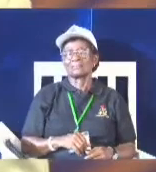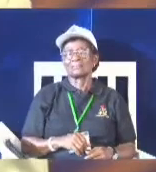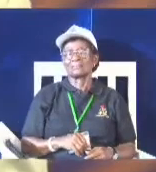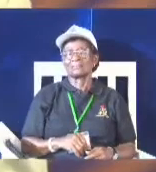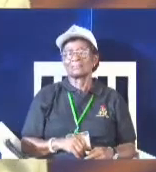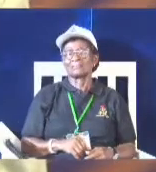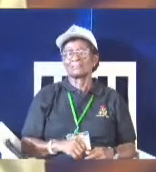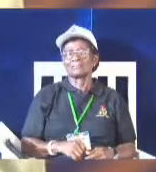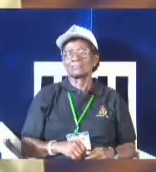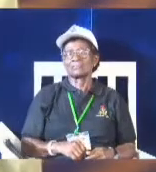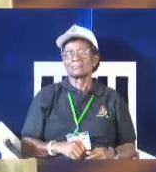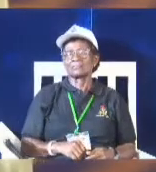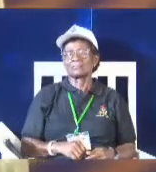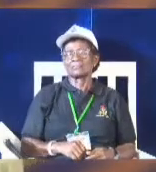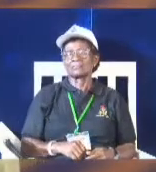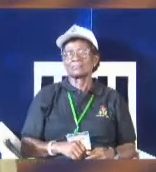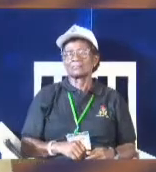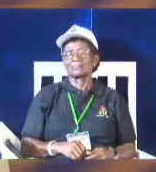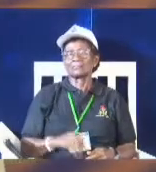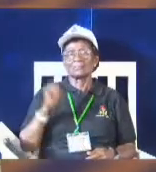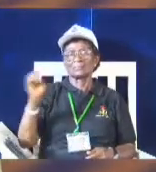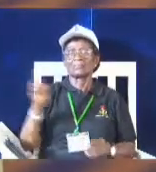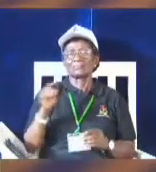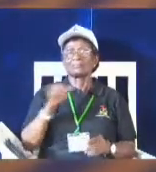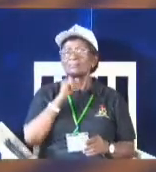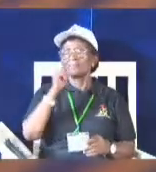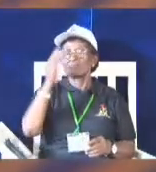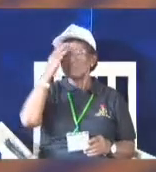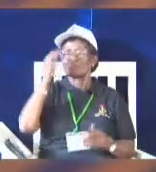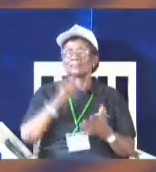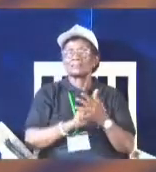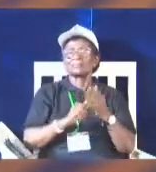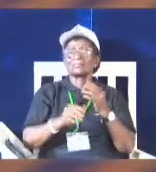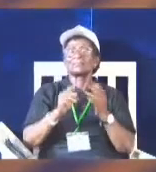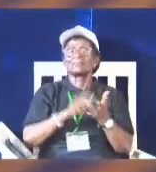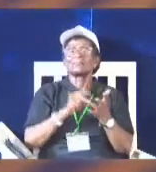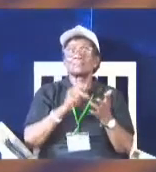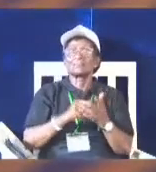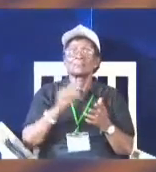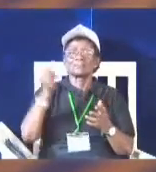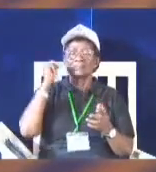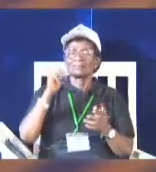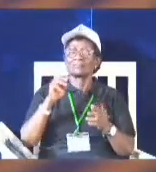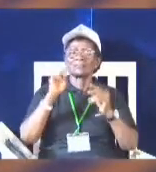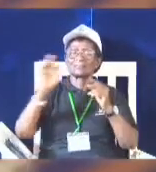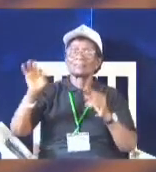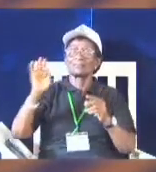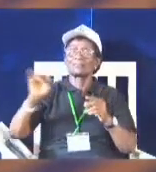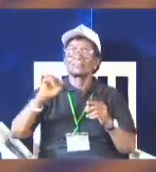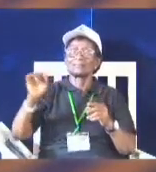And the governor that Paul was preaching to got converted.